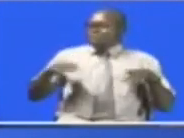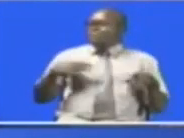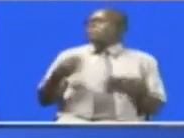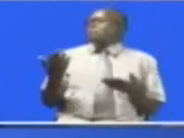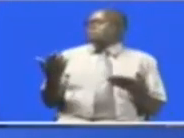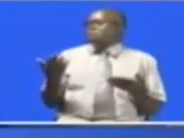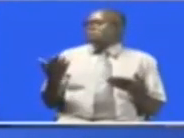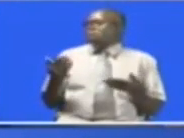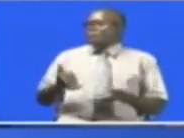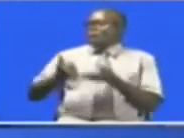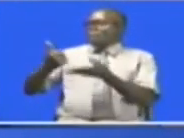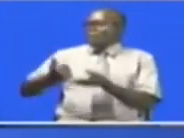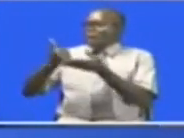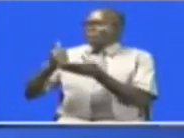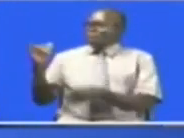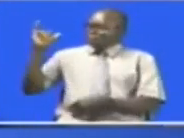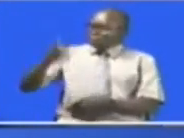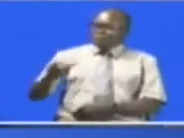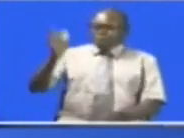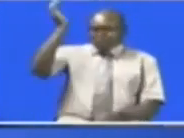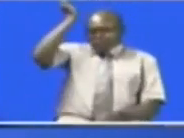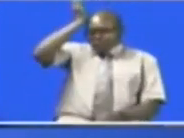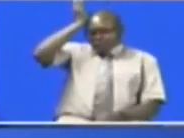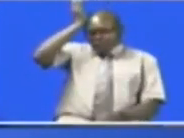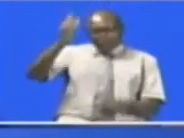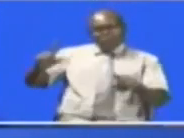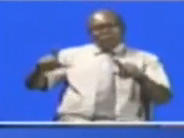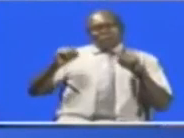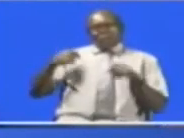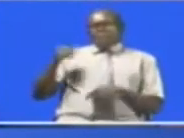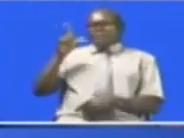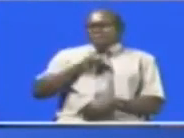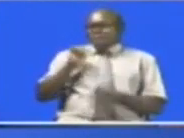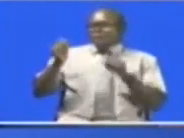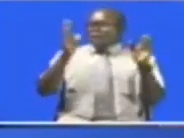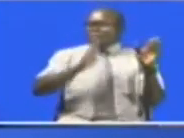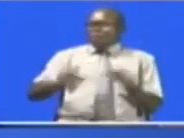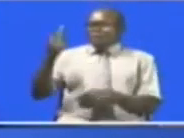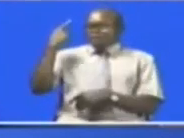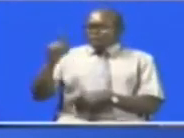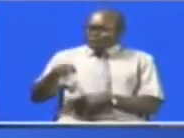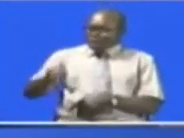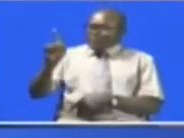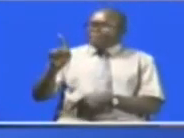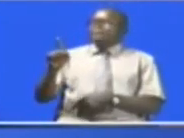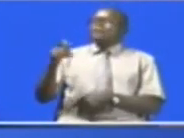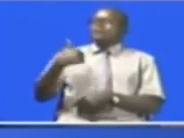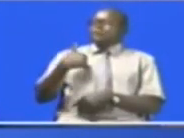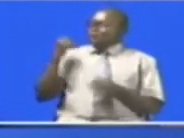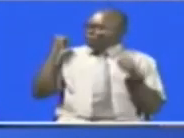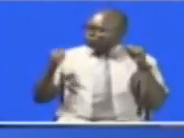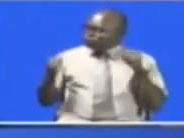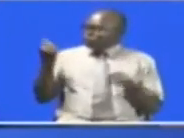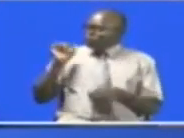people who the cleft lip. Yes, they came to Eldoret, and they told me that I can organize for them a race,